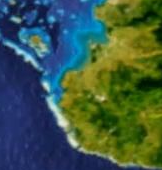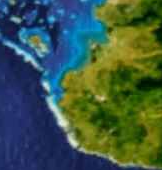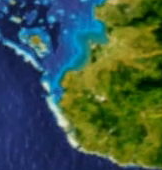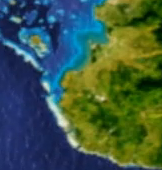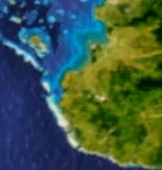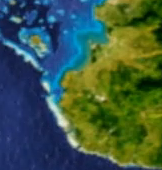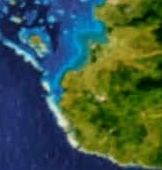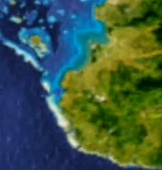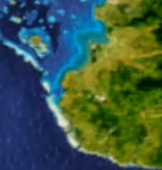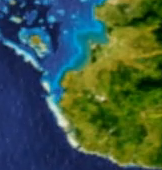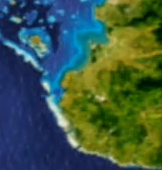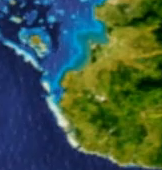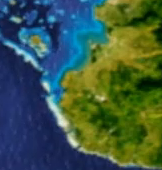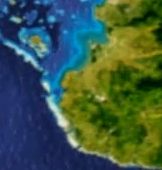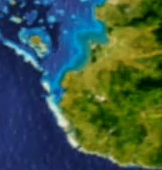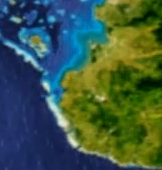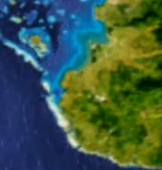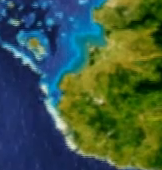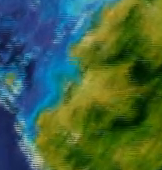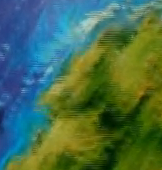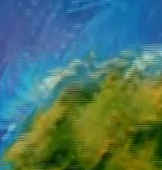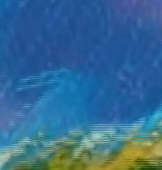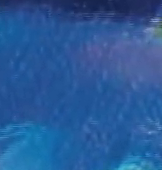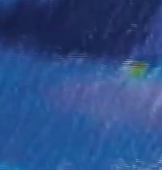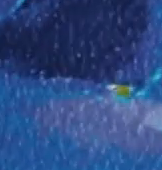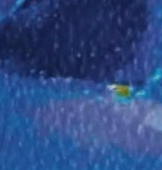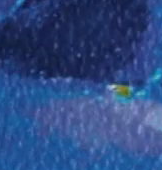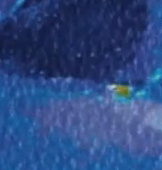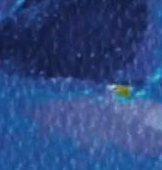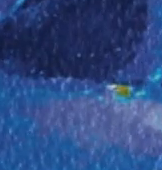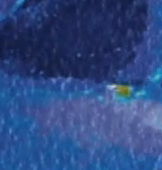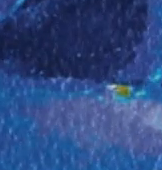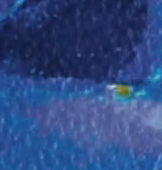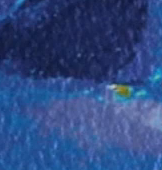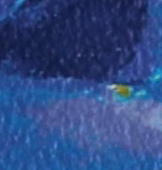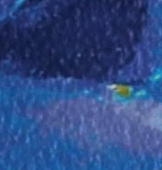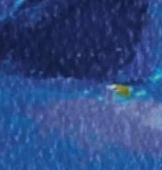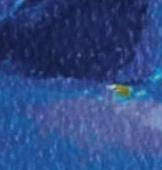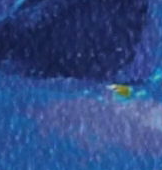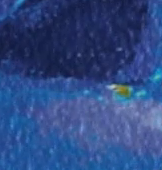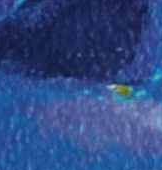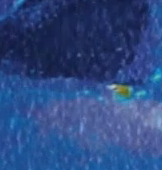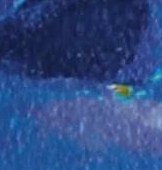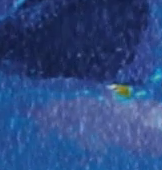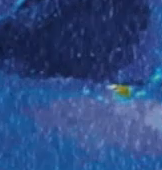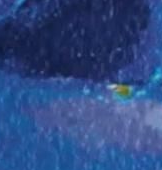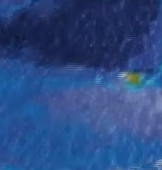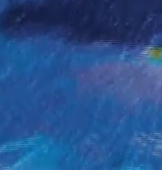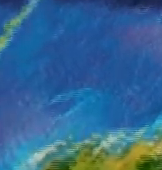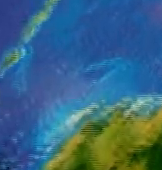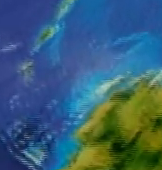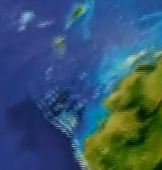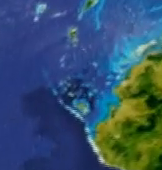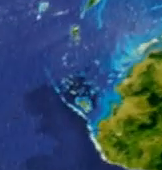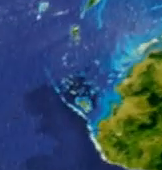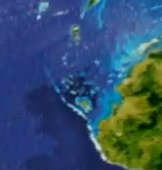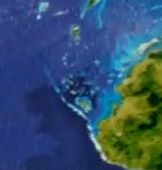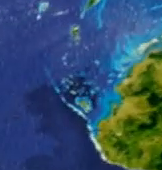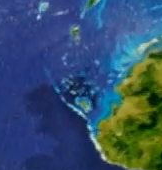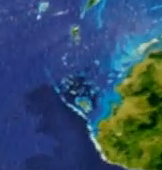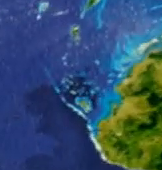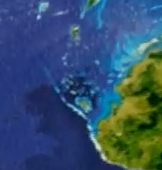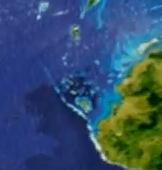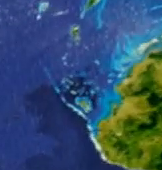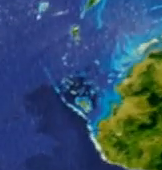mixture of sun and showers throughout the day. And in the north, mainly cloudy skies and rain. At sea,